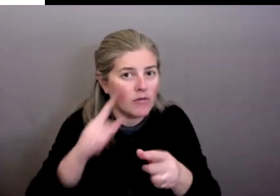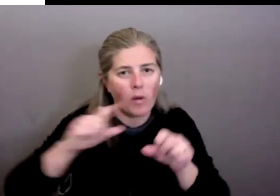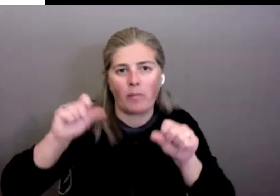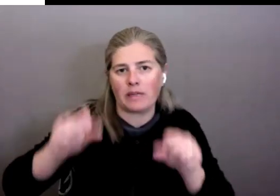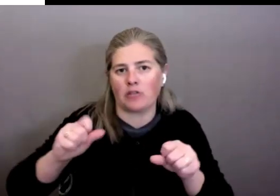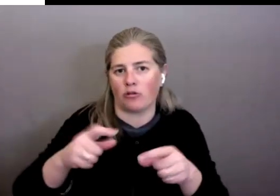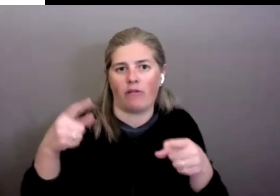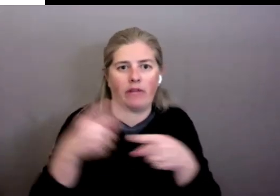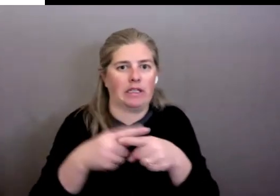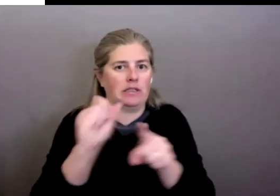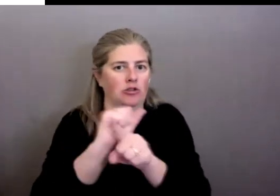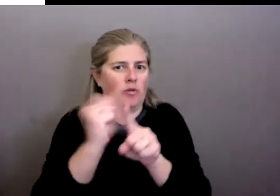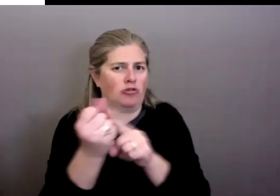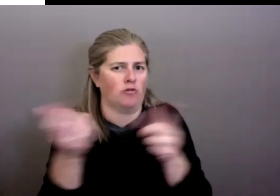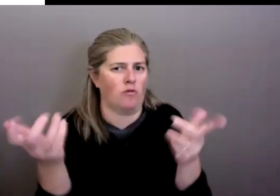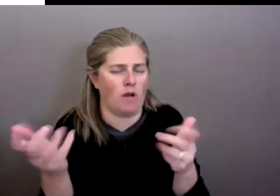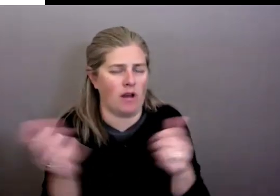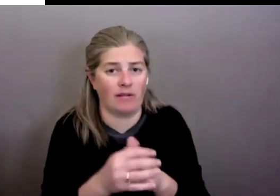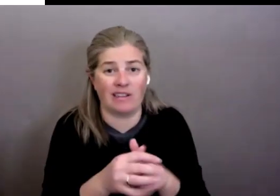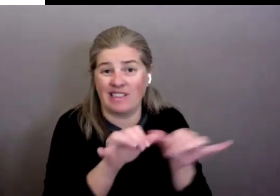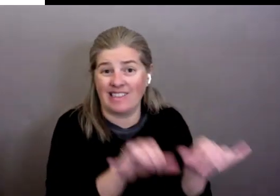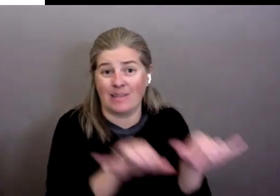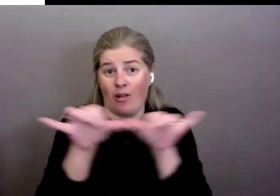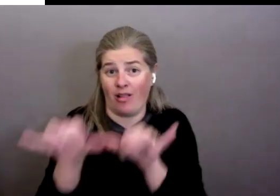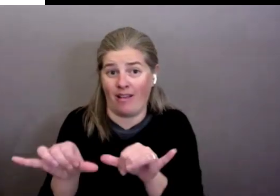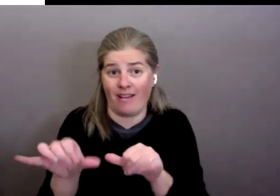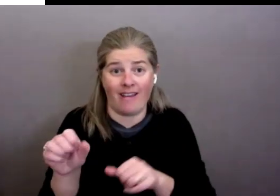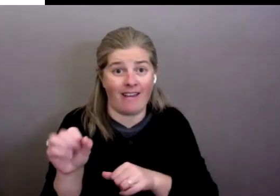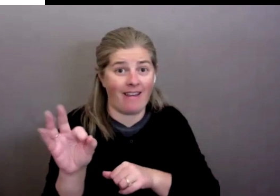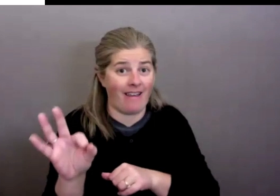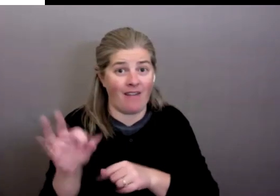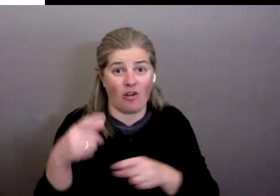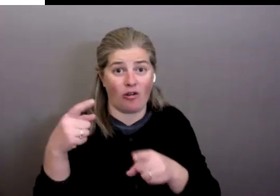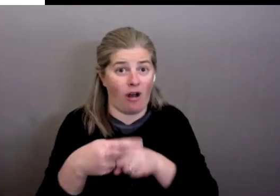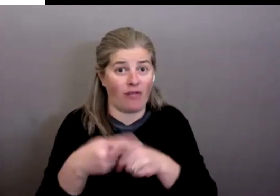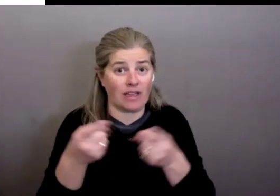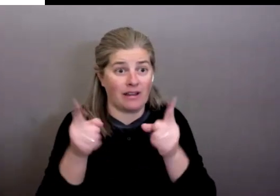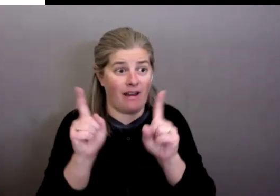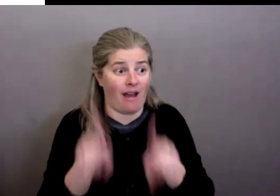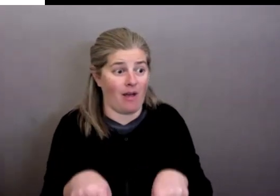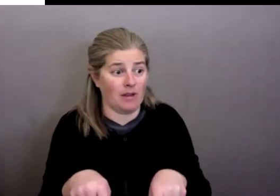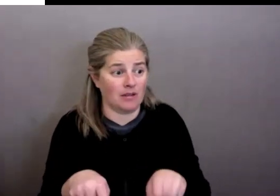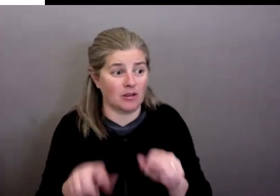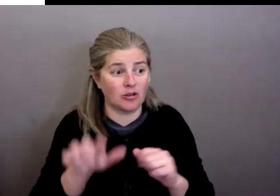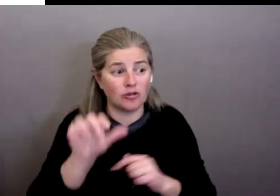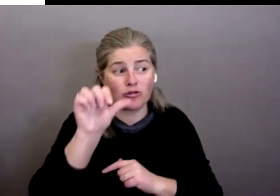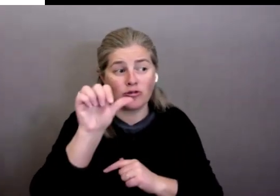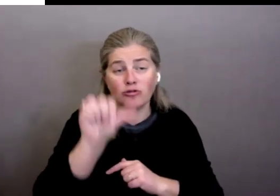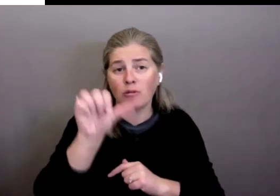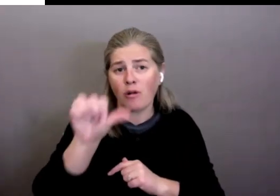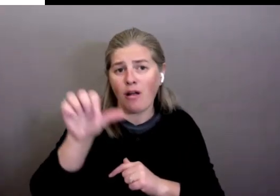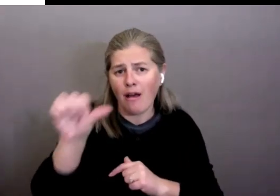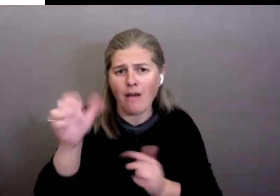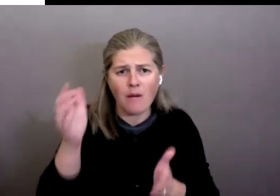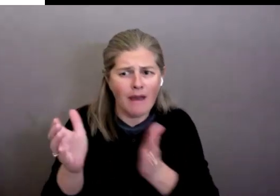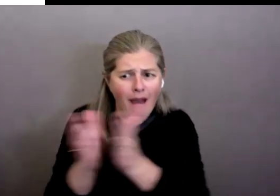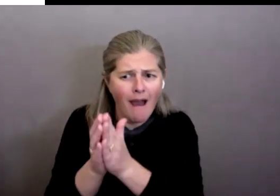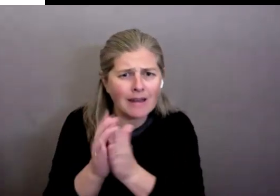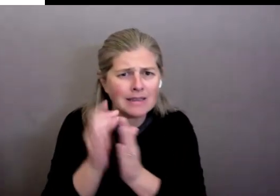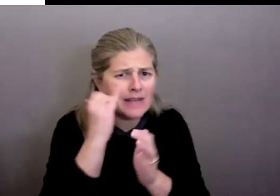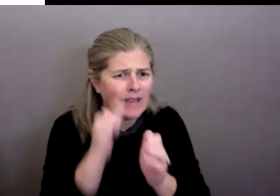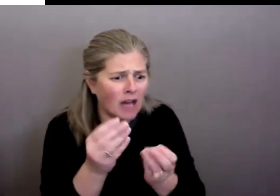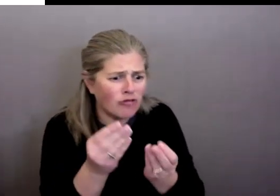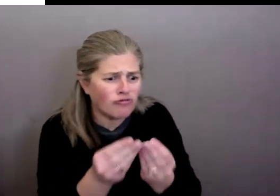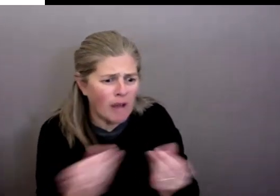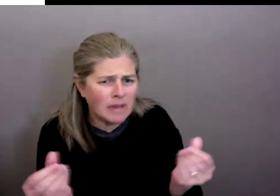conflicted situation. Similarly, if a conflict arises, a AAA may ask whether it can be remedied and what